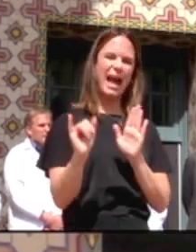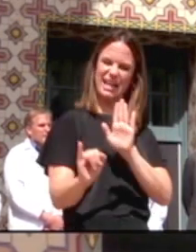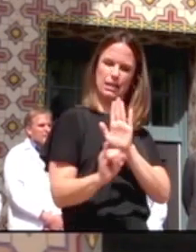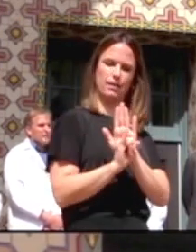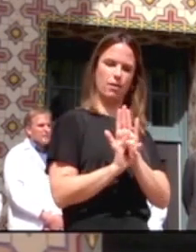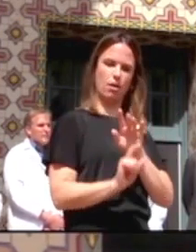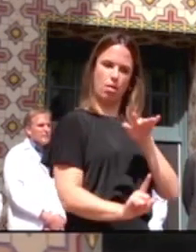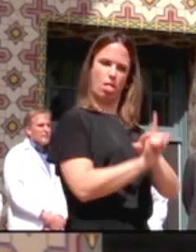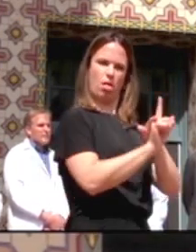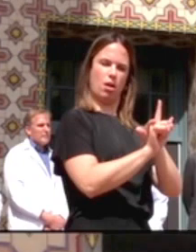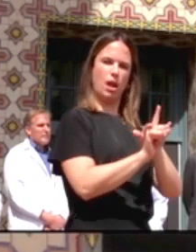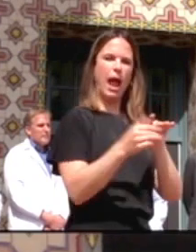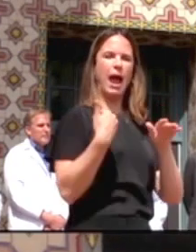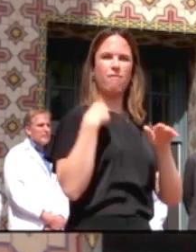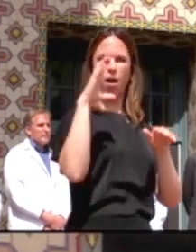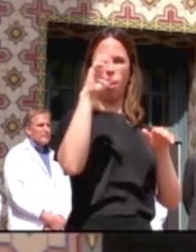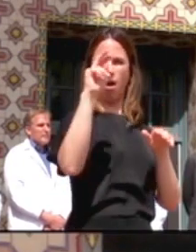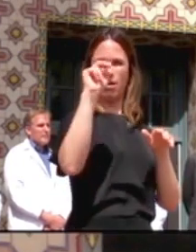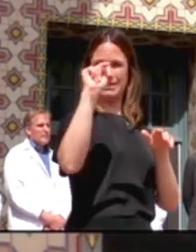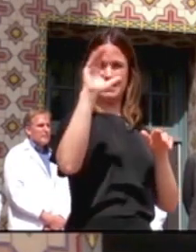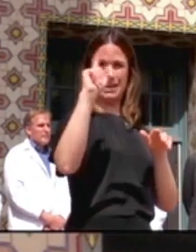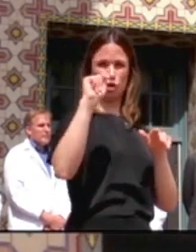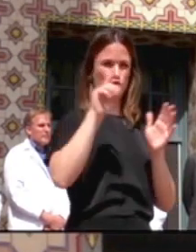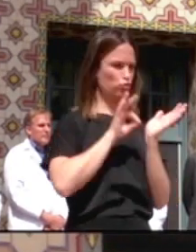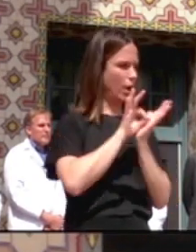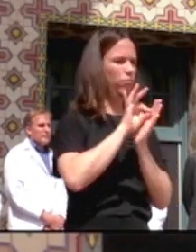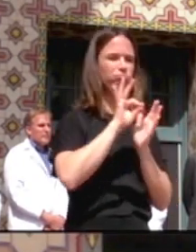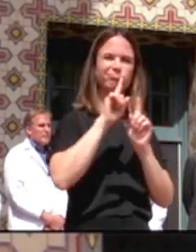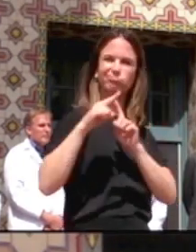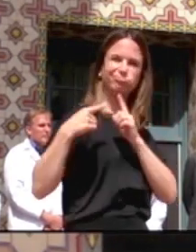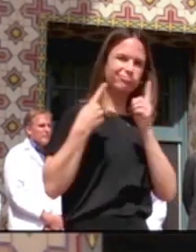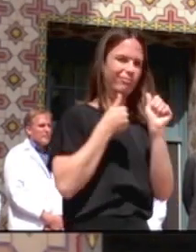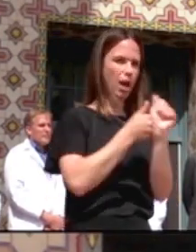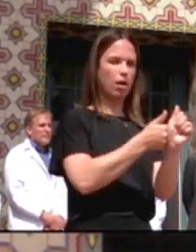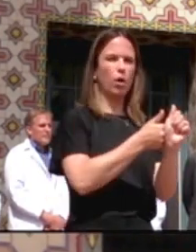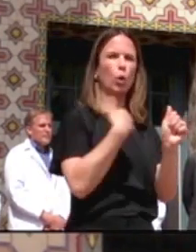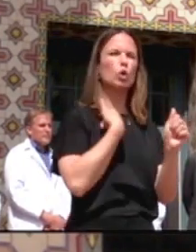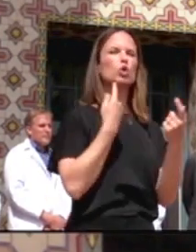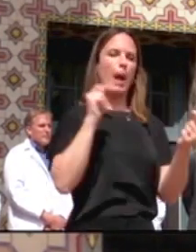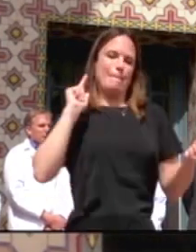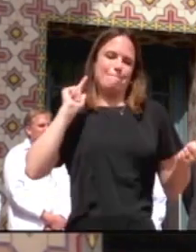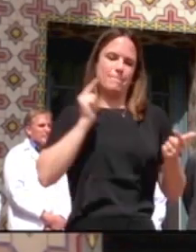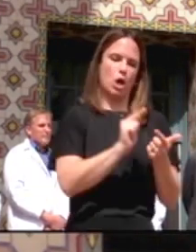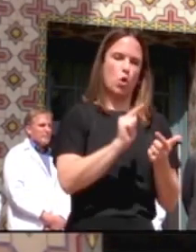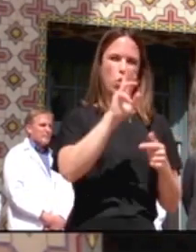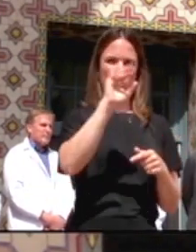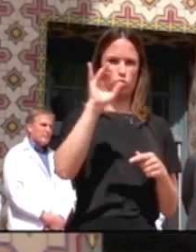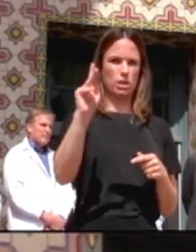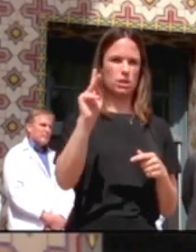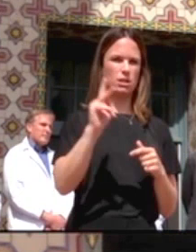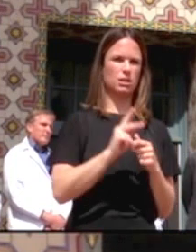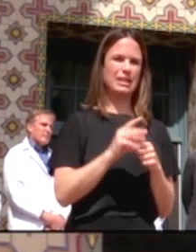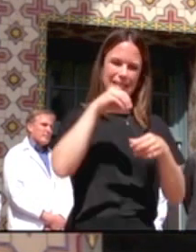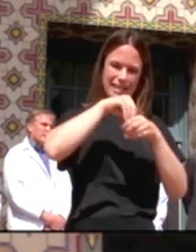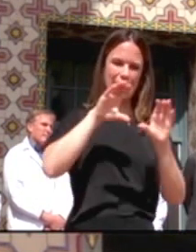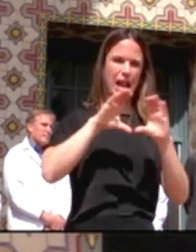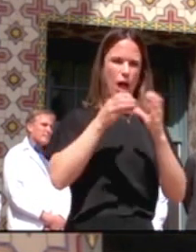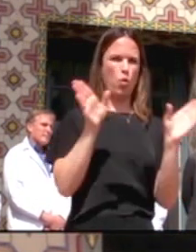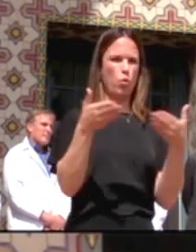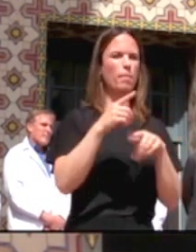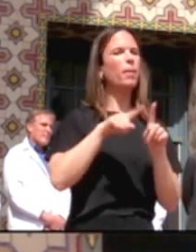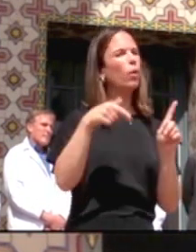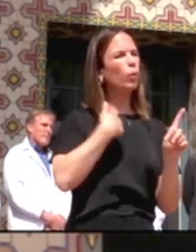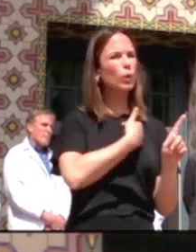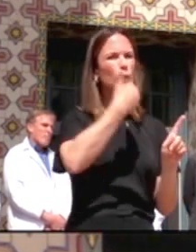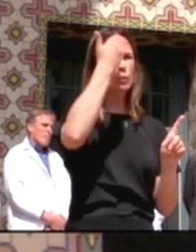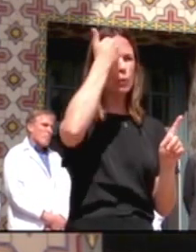identify cases, do contact tracing as we've always done, and try to minimize the risk in classrooms. But we